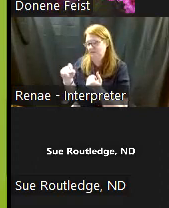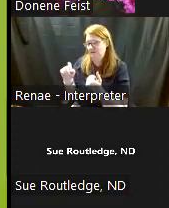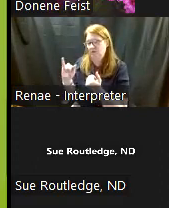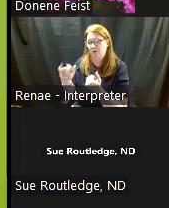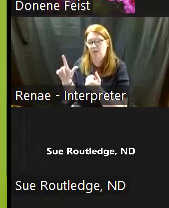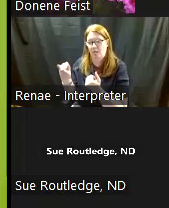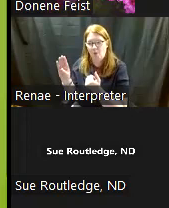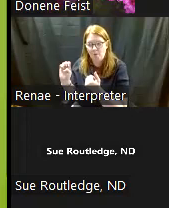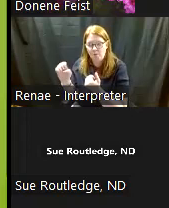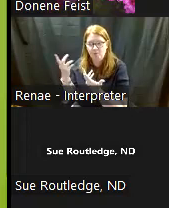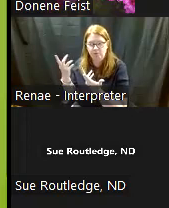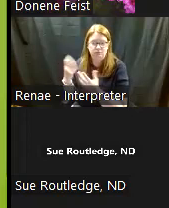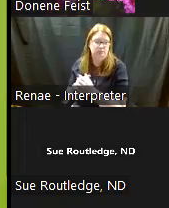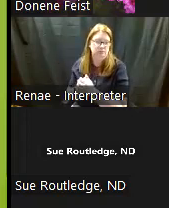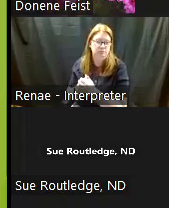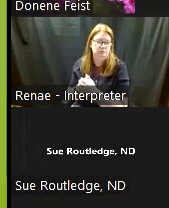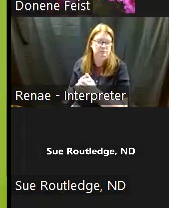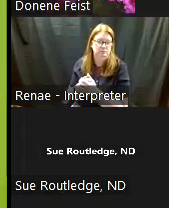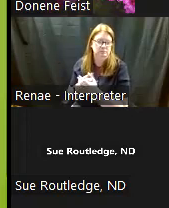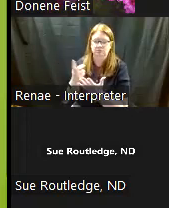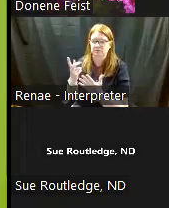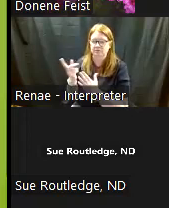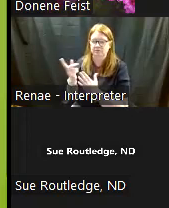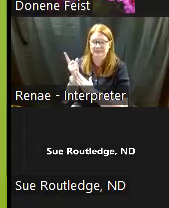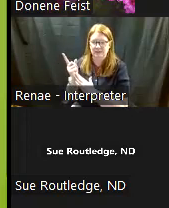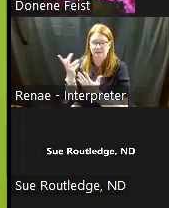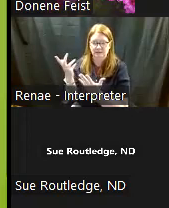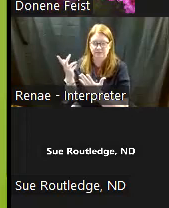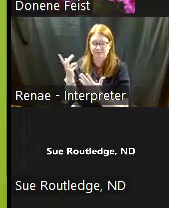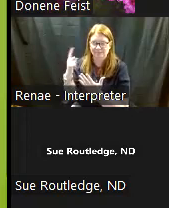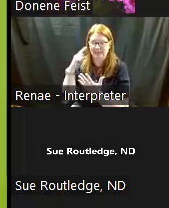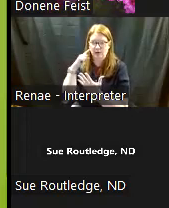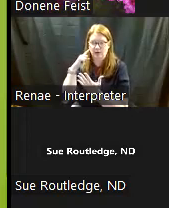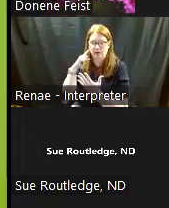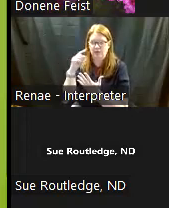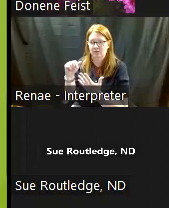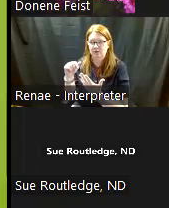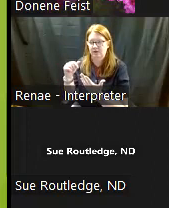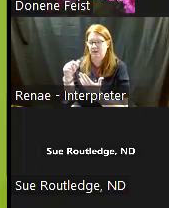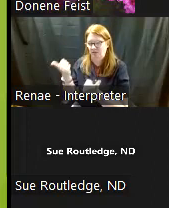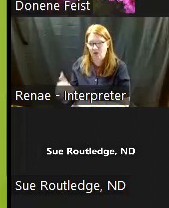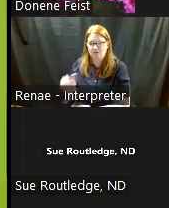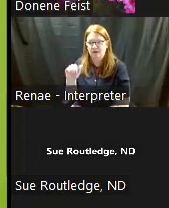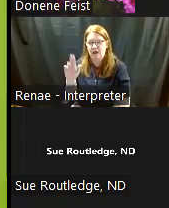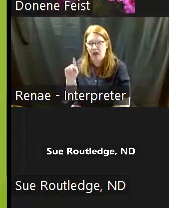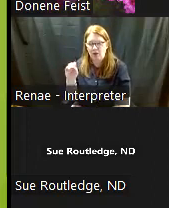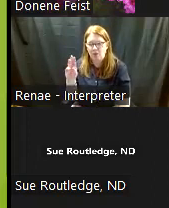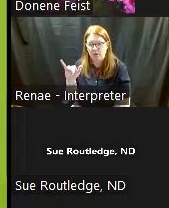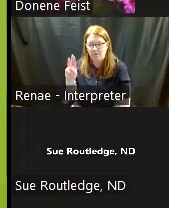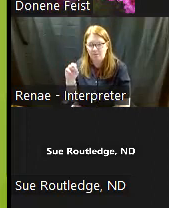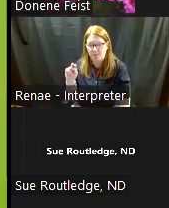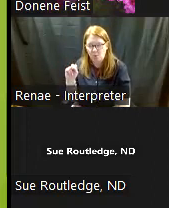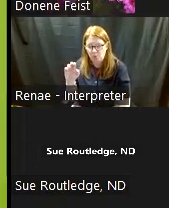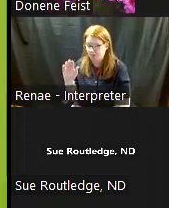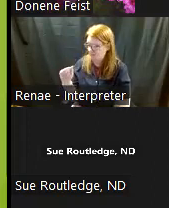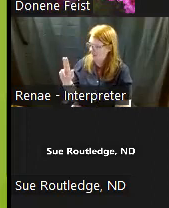That's kind of the main one. I'm trying to think about this. Sudden hearing losses can be acquired from autoimmune conditions, all sorts